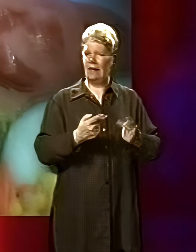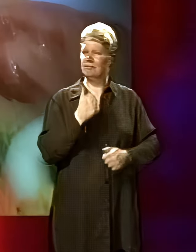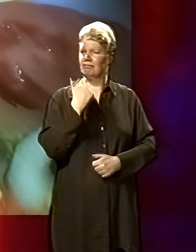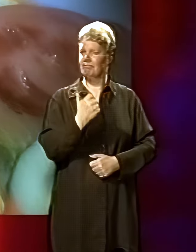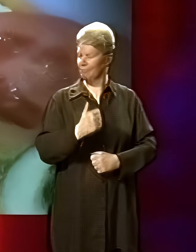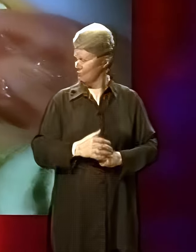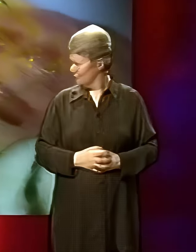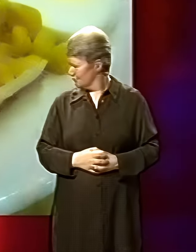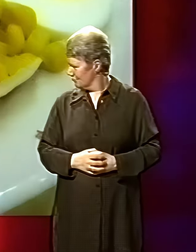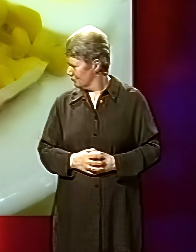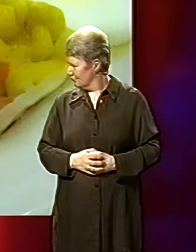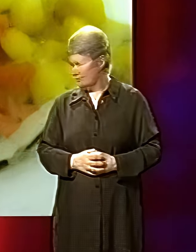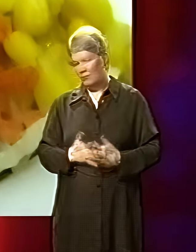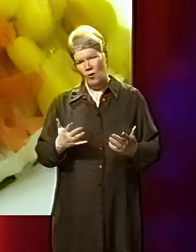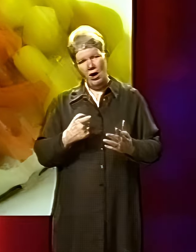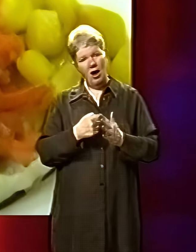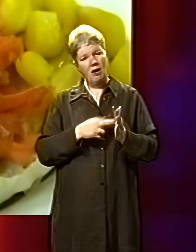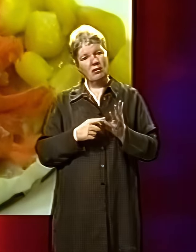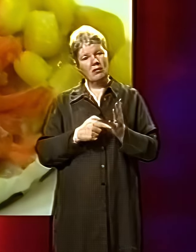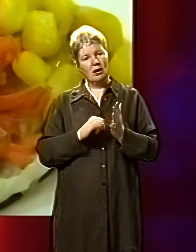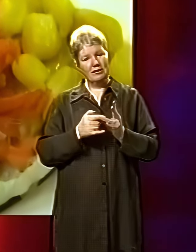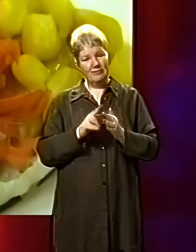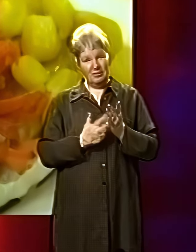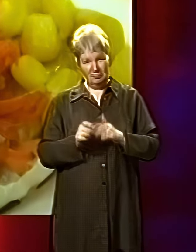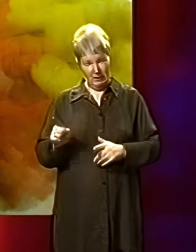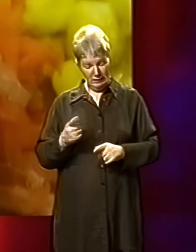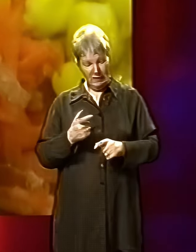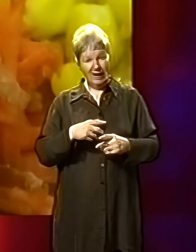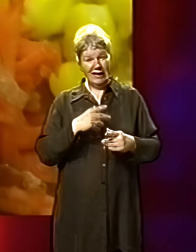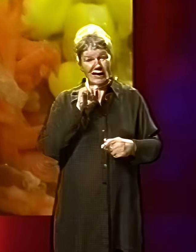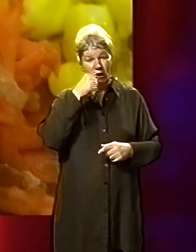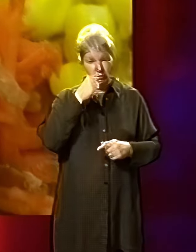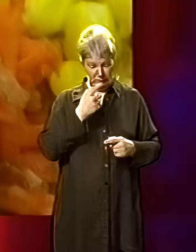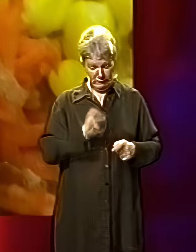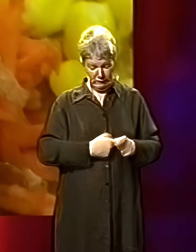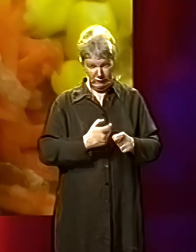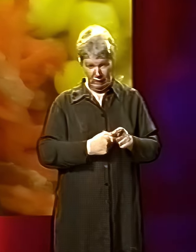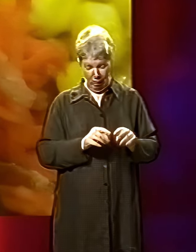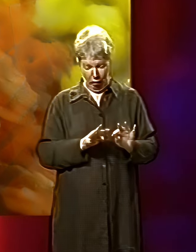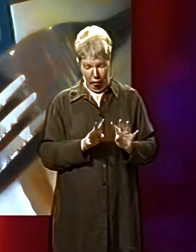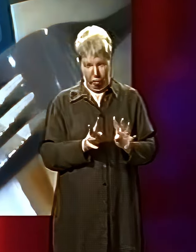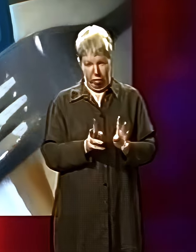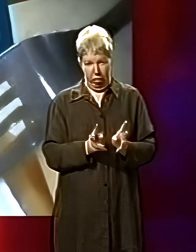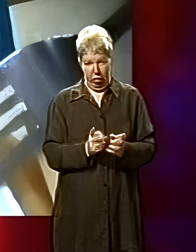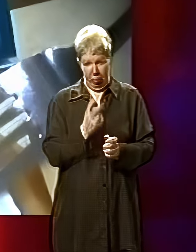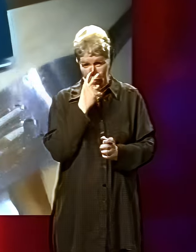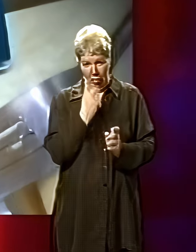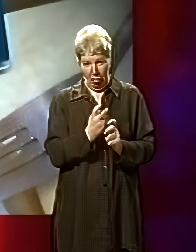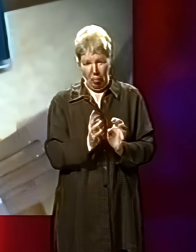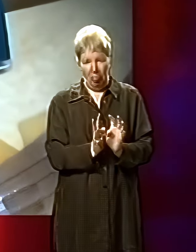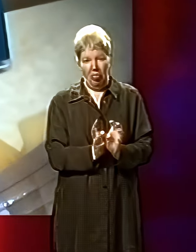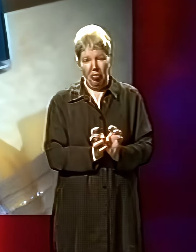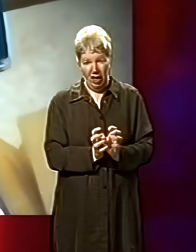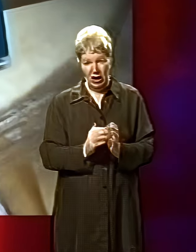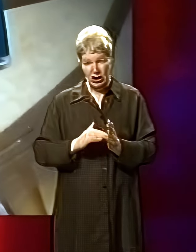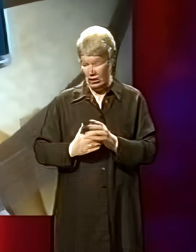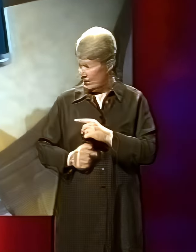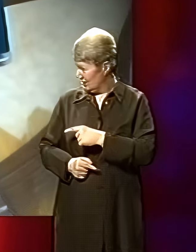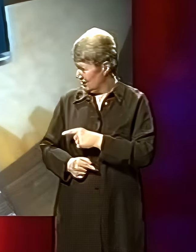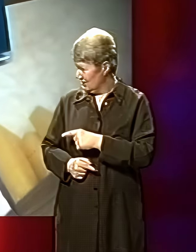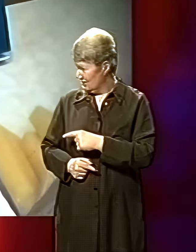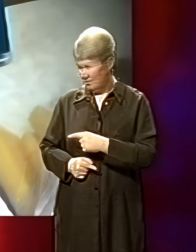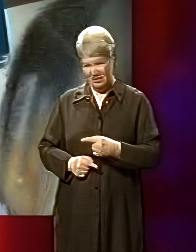Knutsford. But the grated carrot was so old it was brown and shriveled around the edges, and the cheese had been on